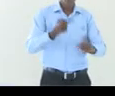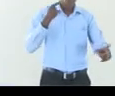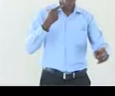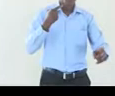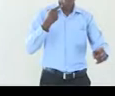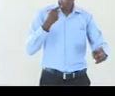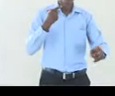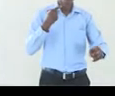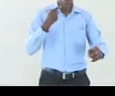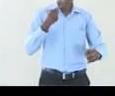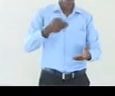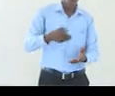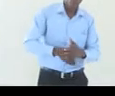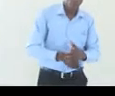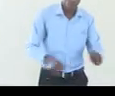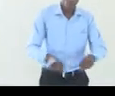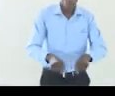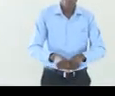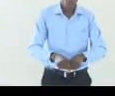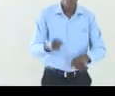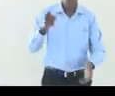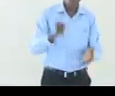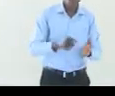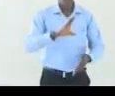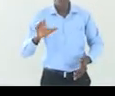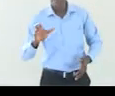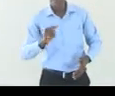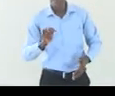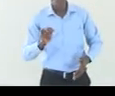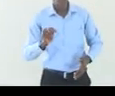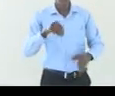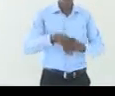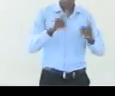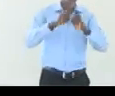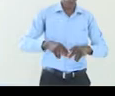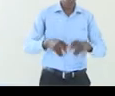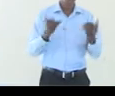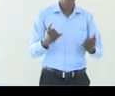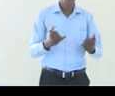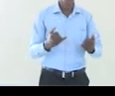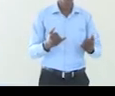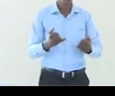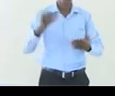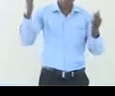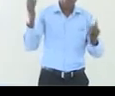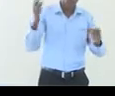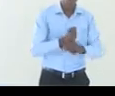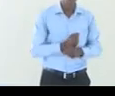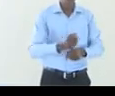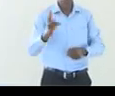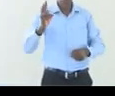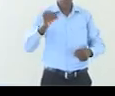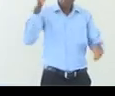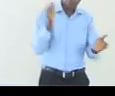From bend down shoe of 1,500 naira in the village, she is now ordering 60,000